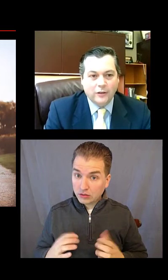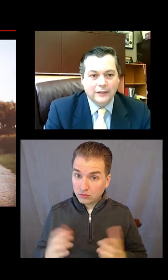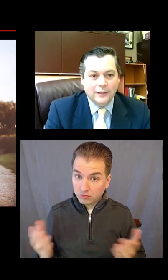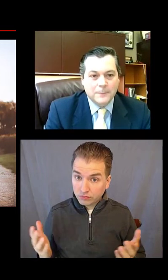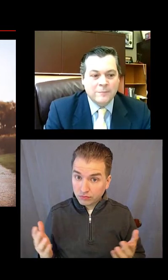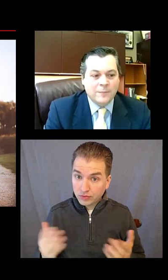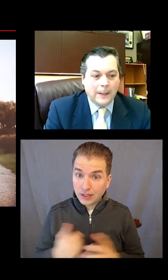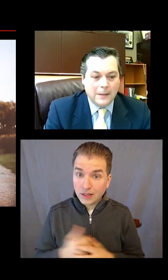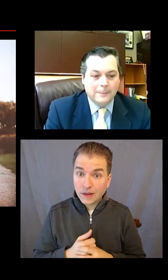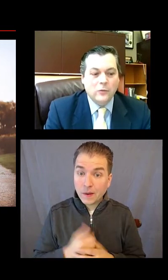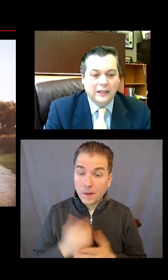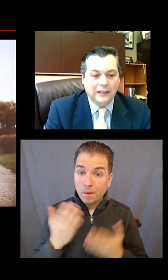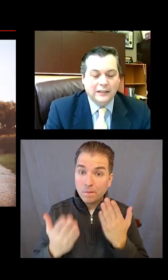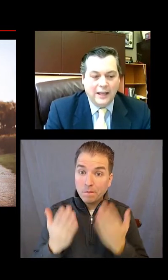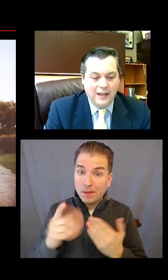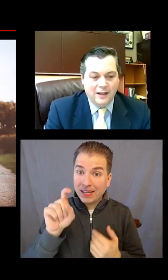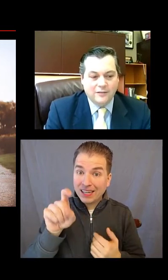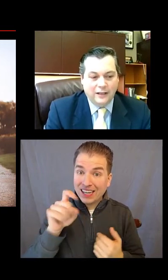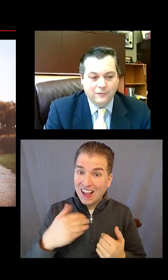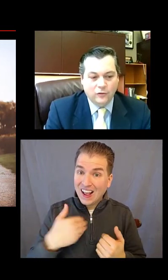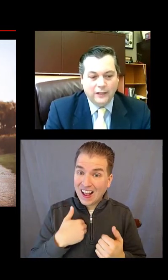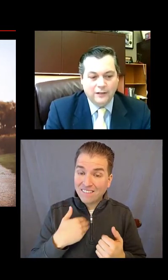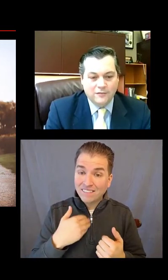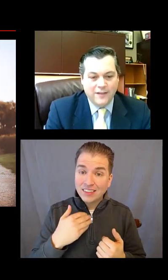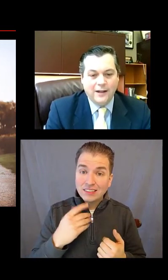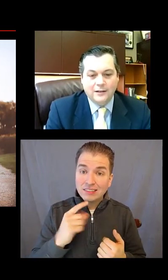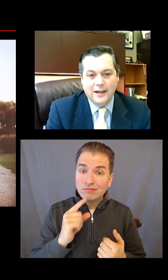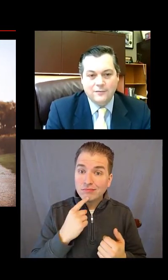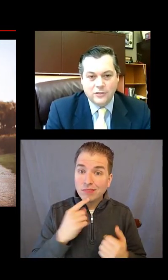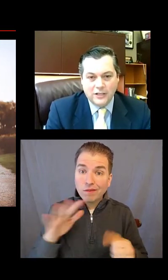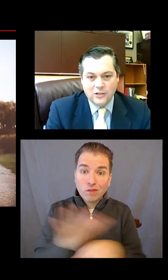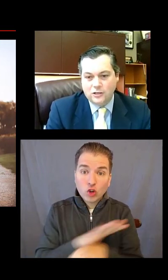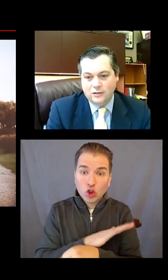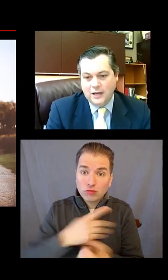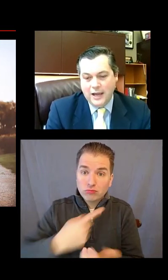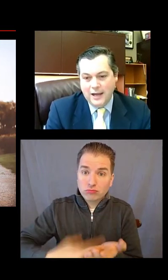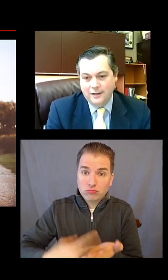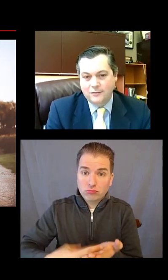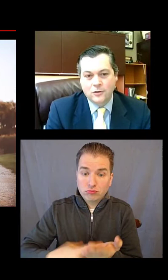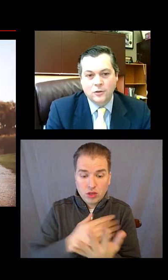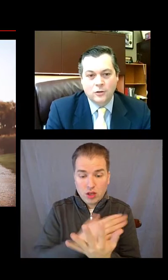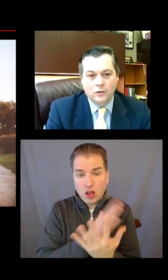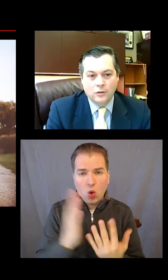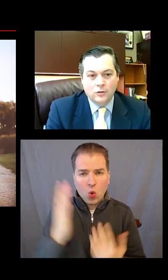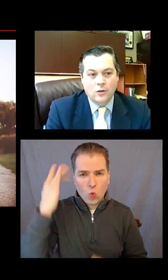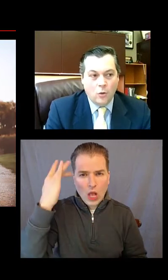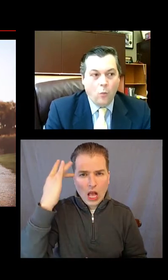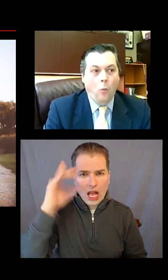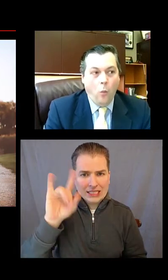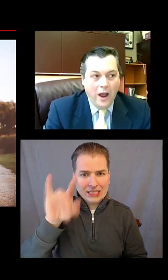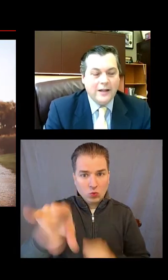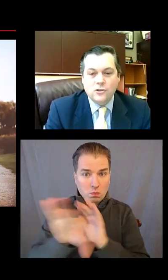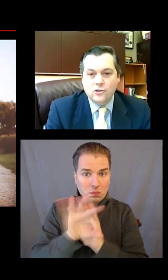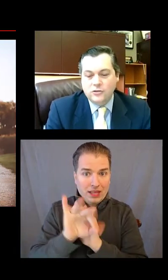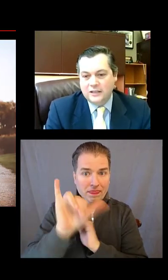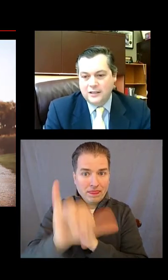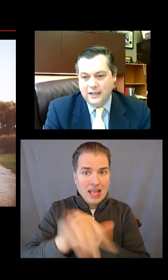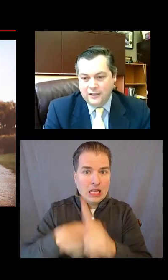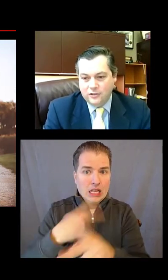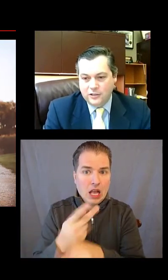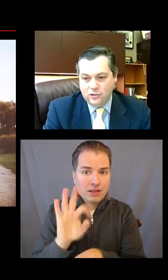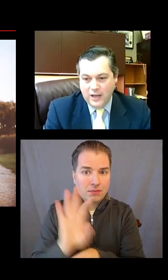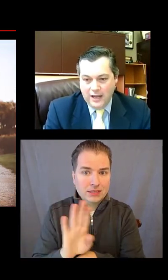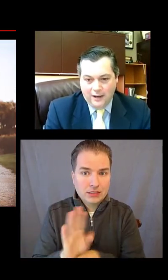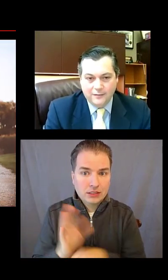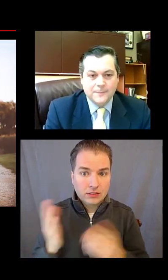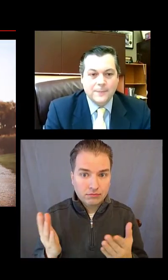the door that maybe we need to have a fully vetted conversation on why did you get to the